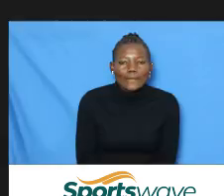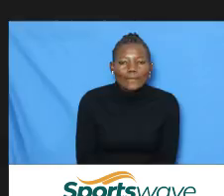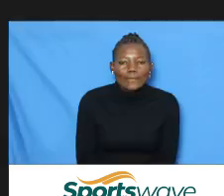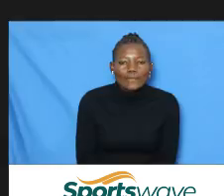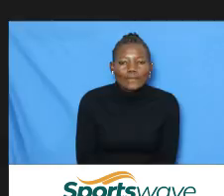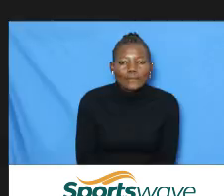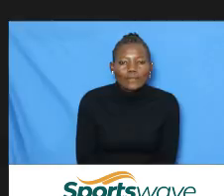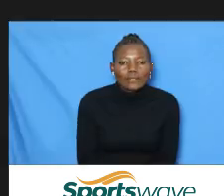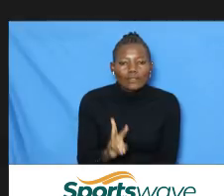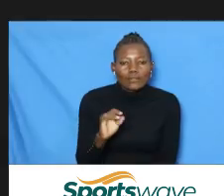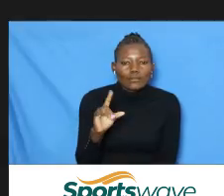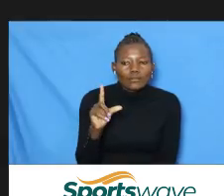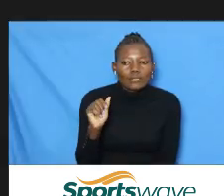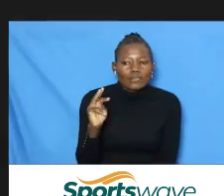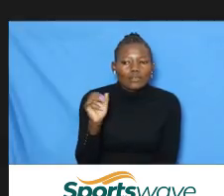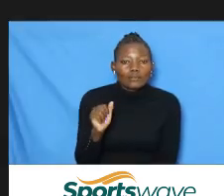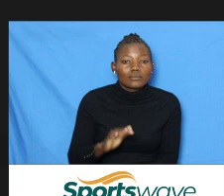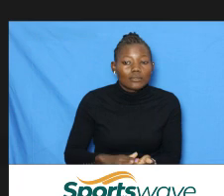Moto Williams, your comment?